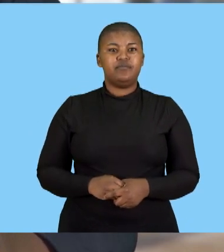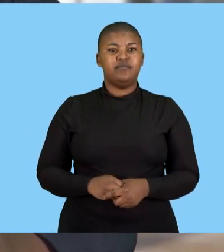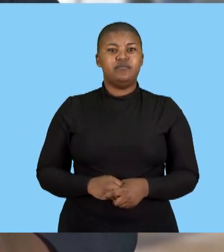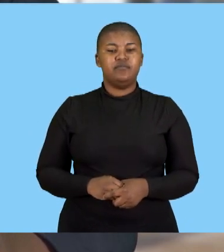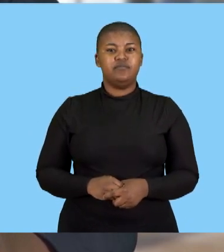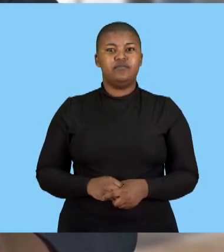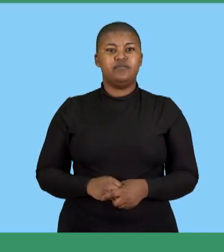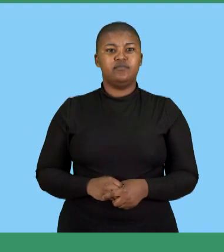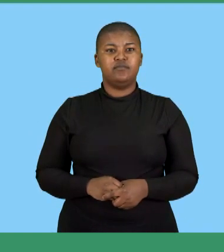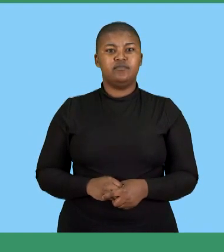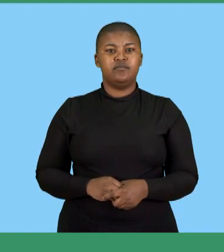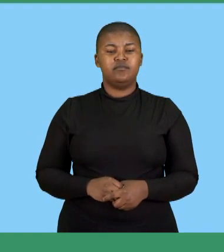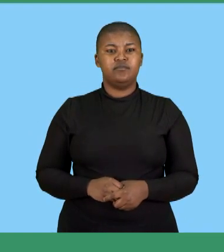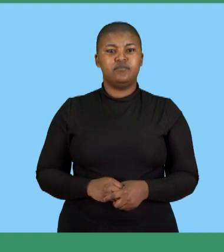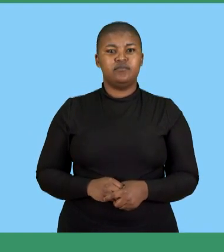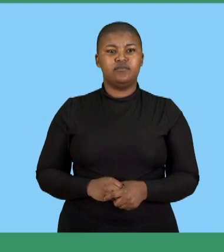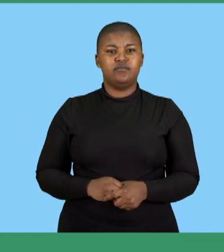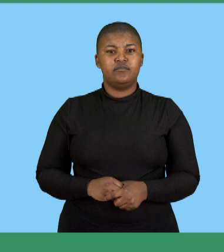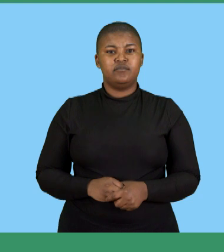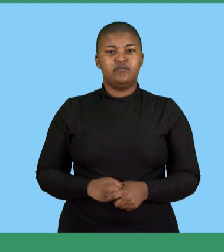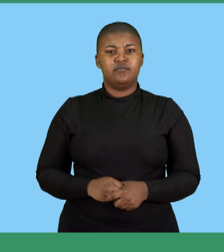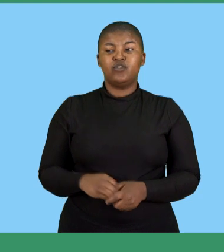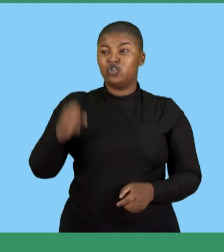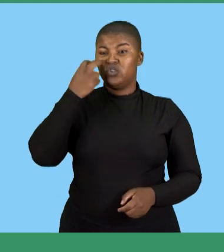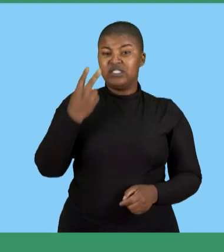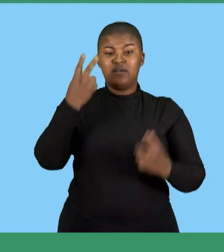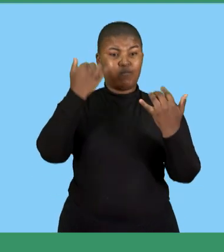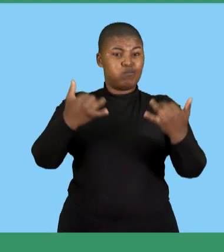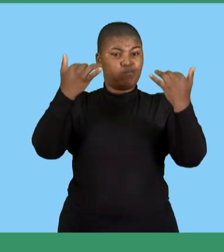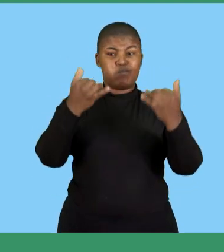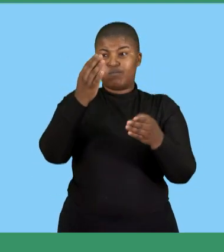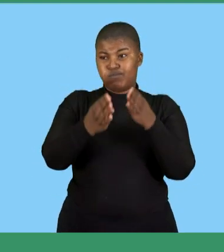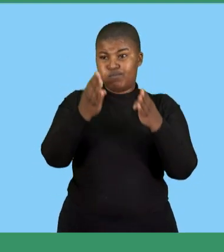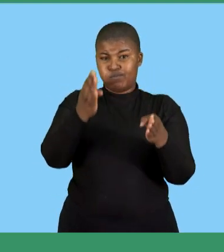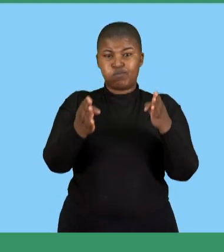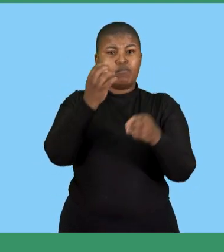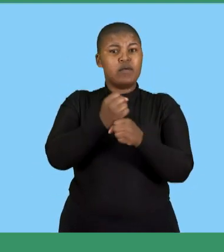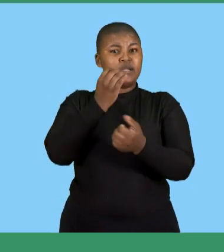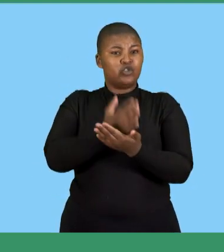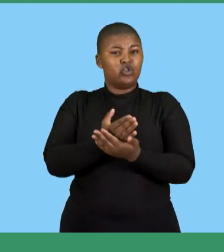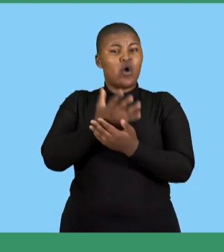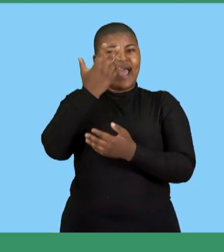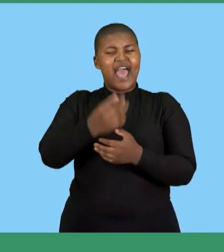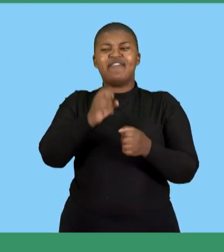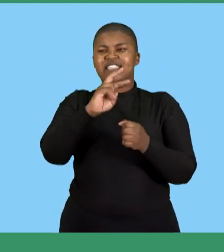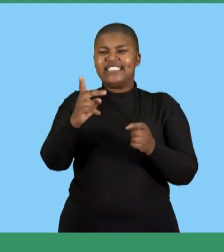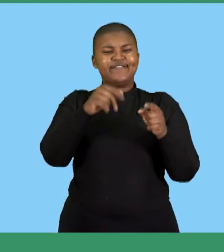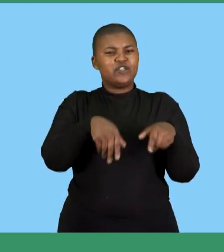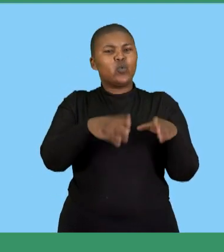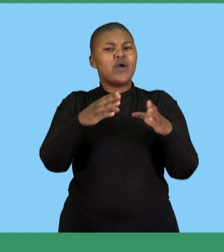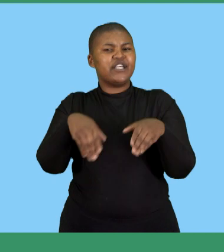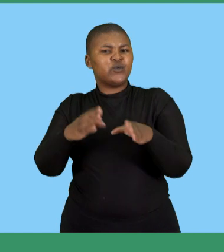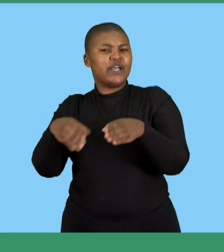consider during the presentation while the audience is there is that they should involve the audience with the variety